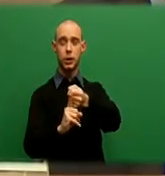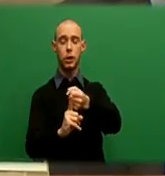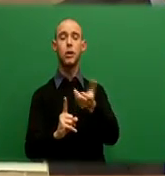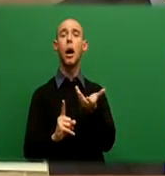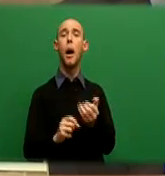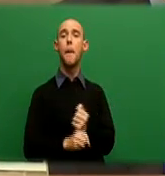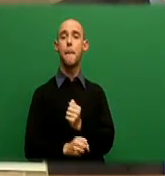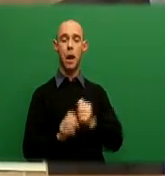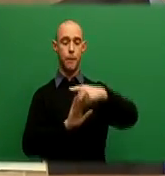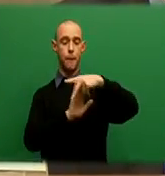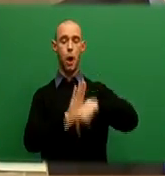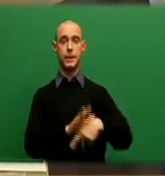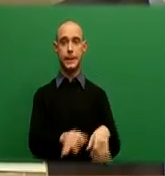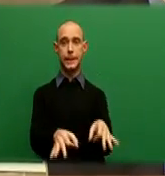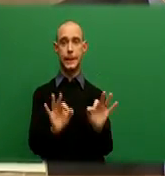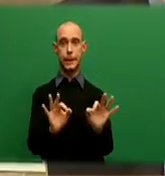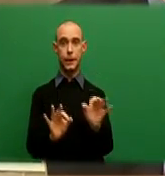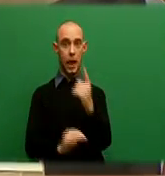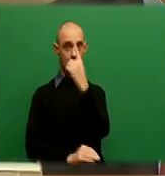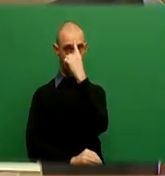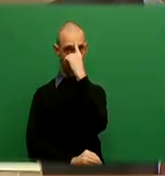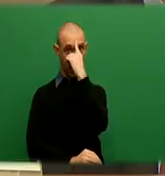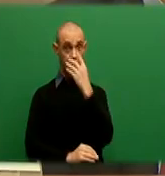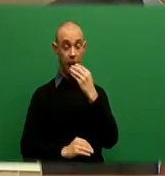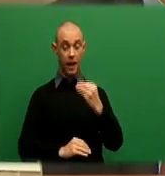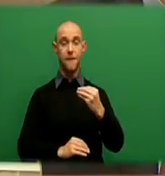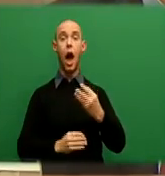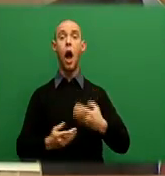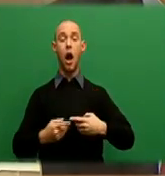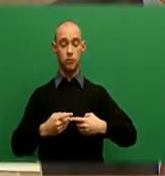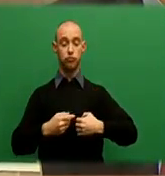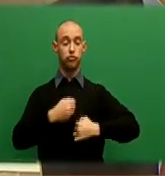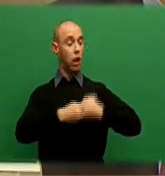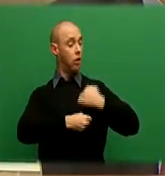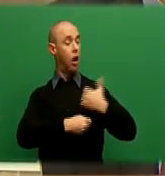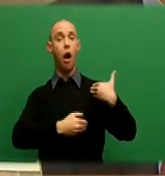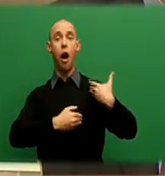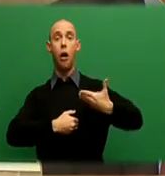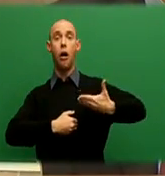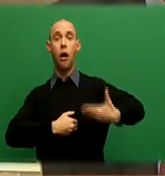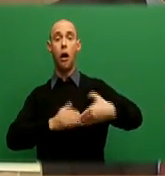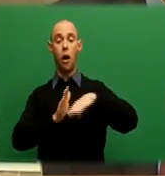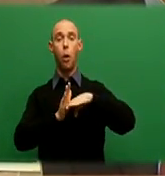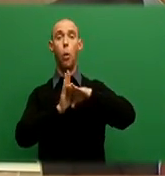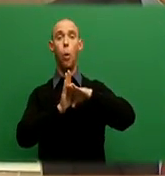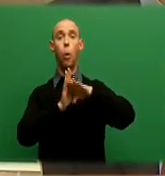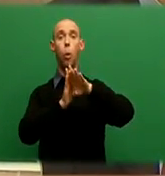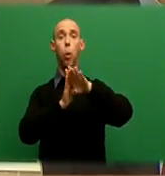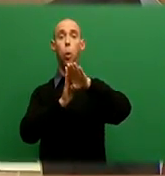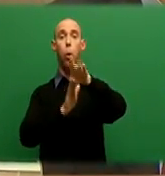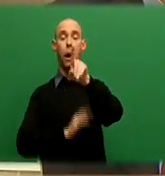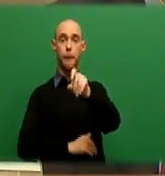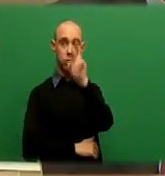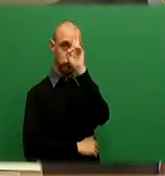accommodative as it stands. I think when we look at the hiking cycle, one cannot take for granted that every